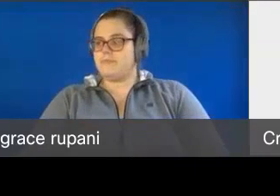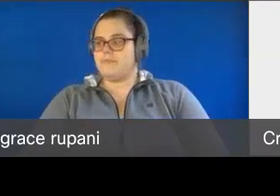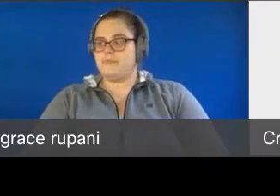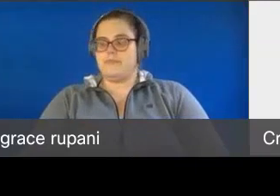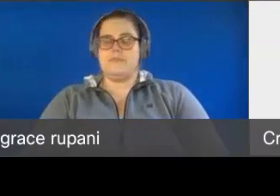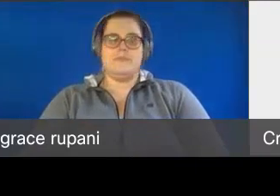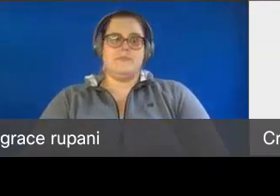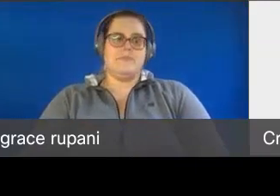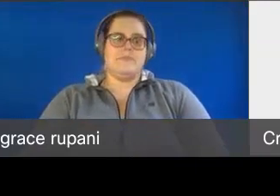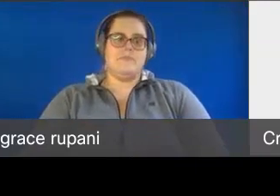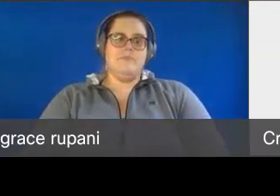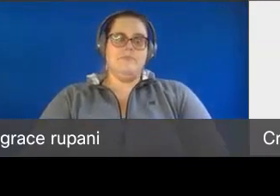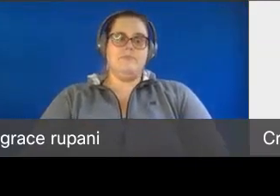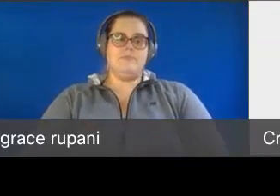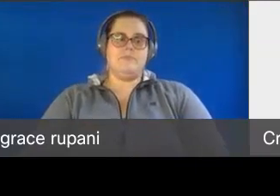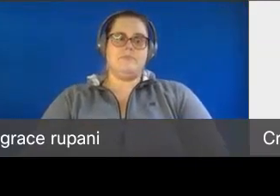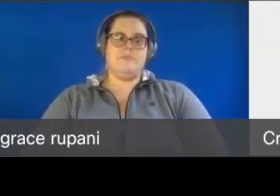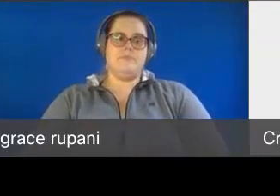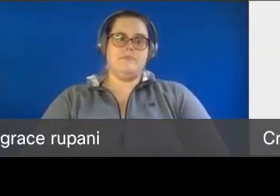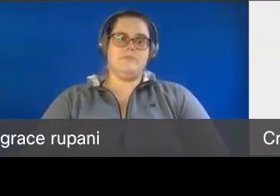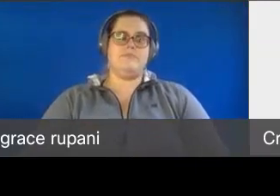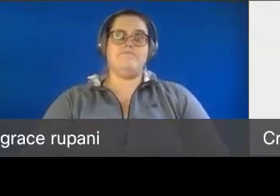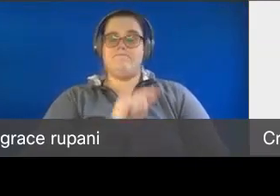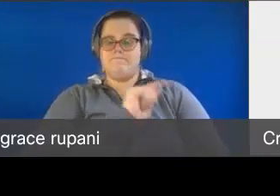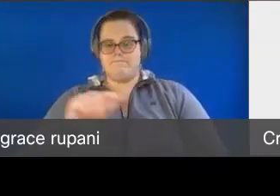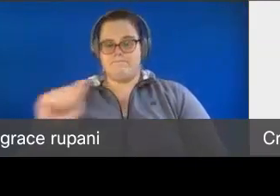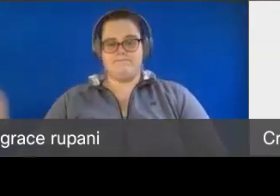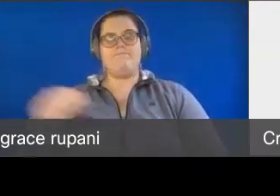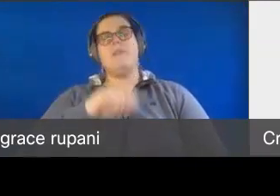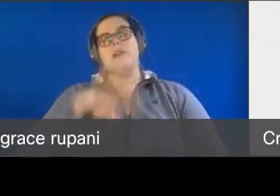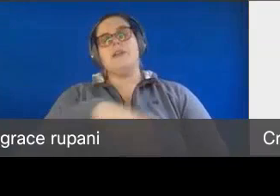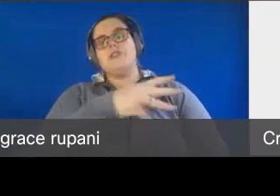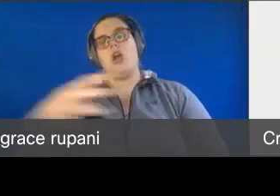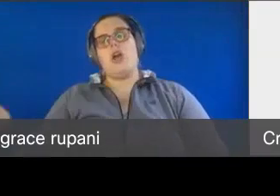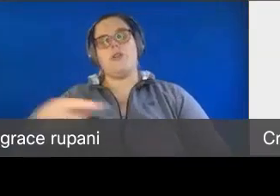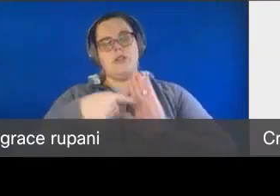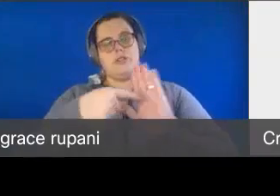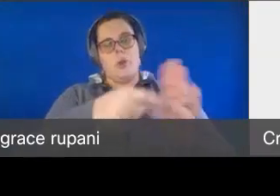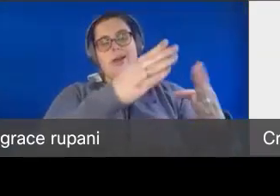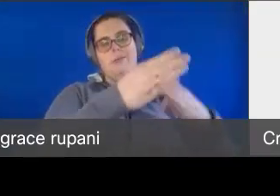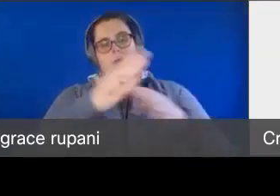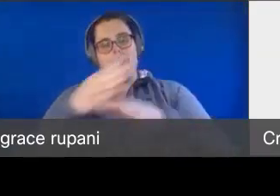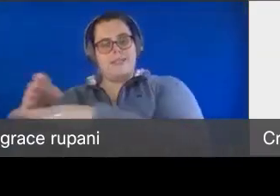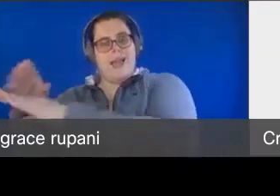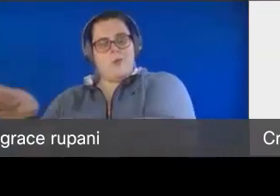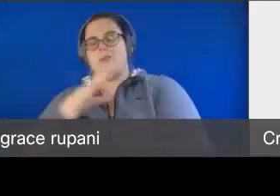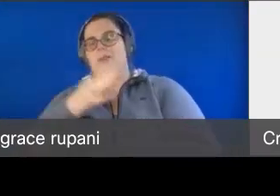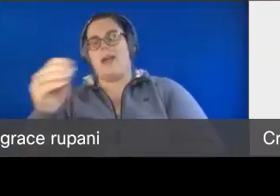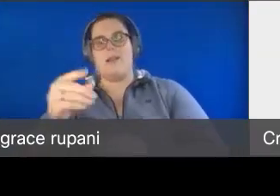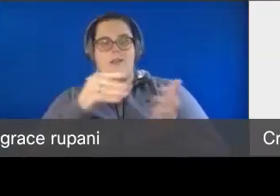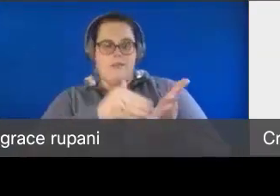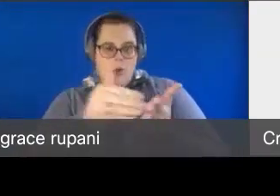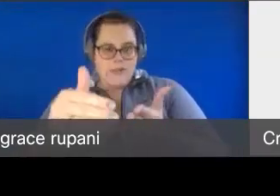And this is additional features, additional chart showing the diagnosis breakdown and frequency by placement